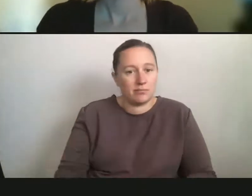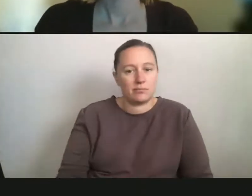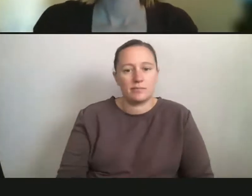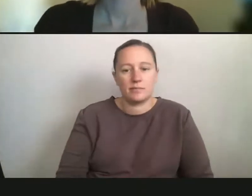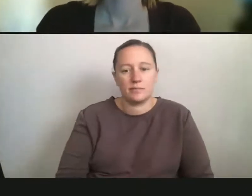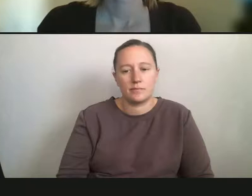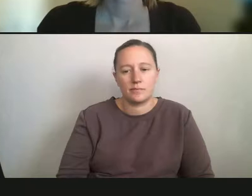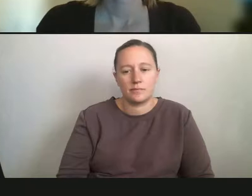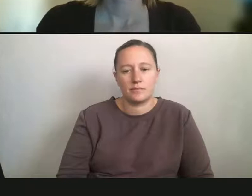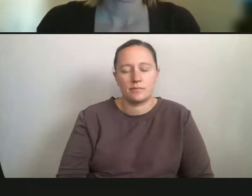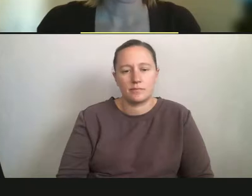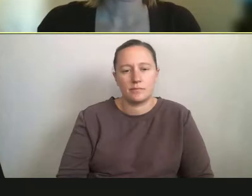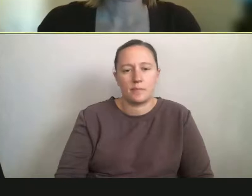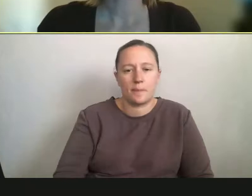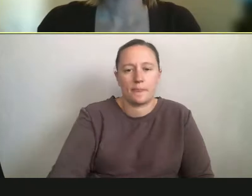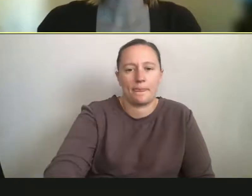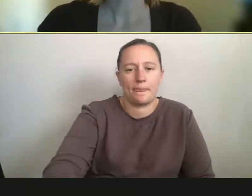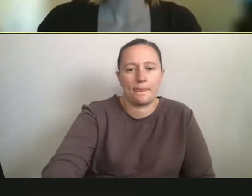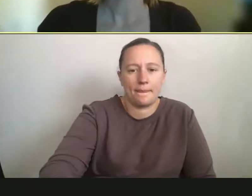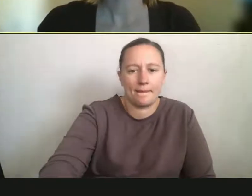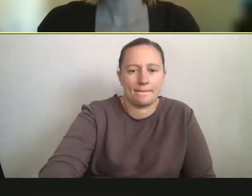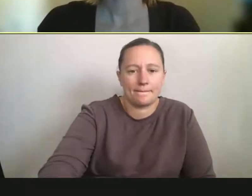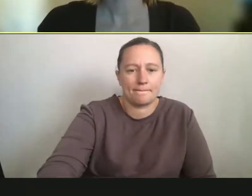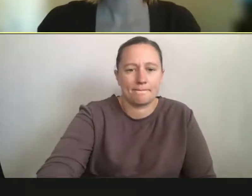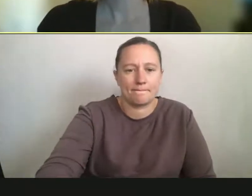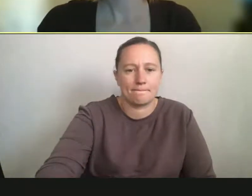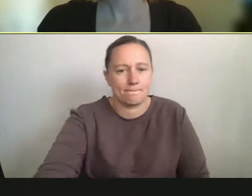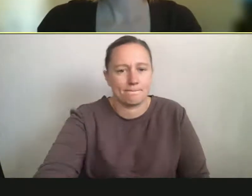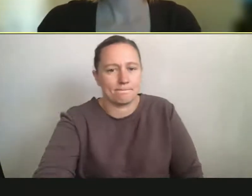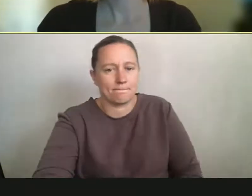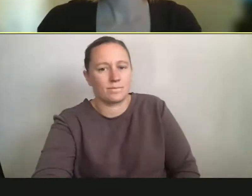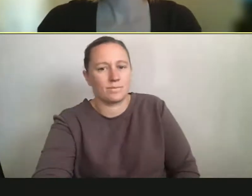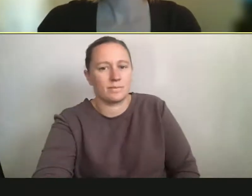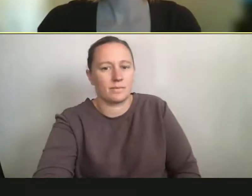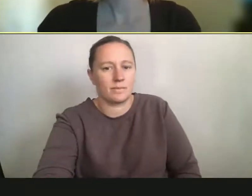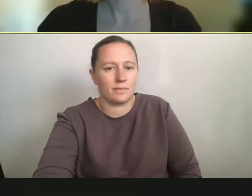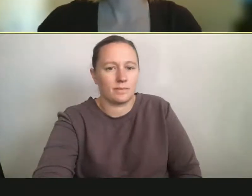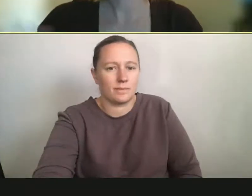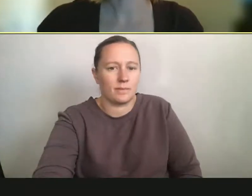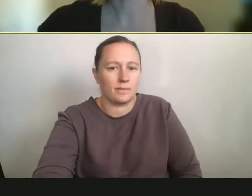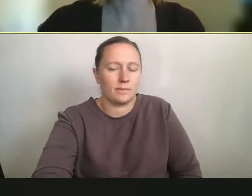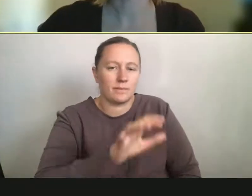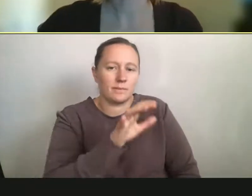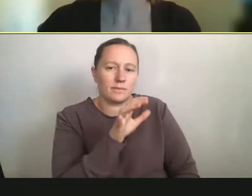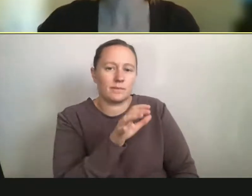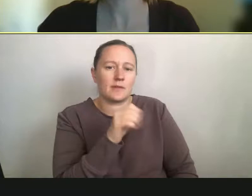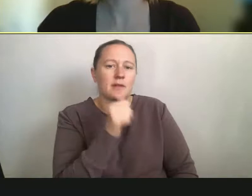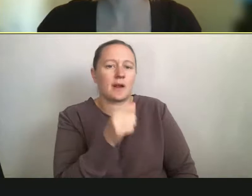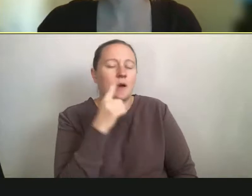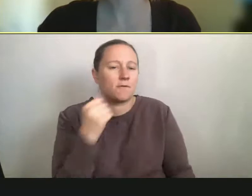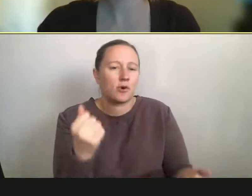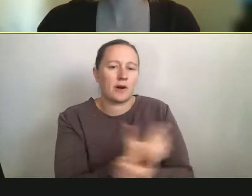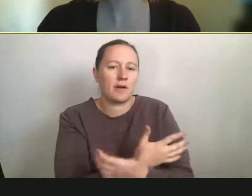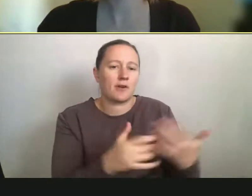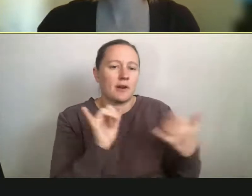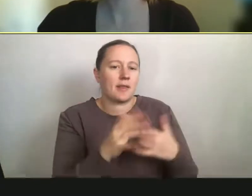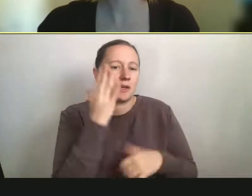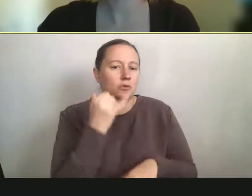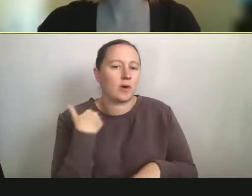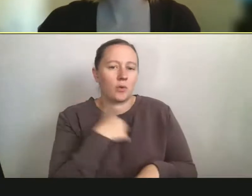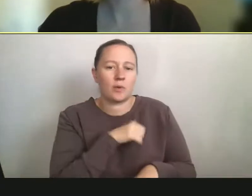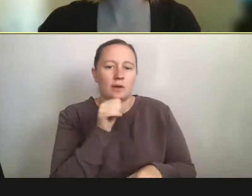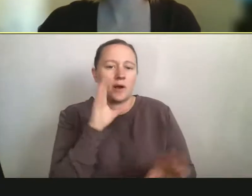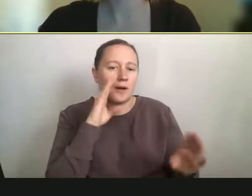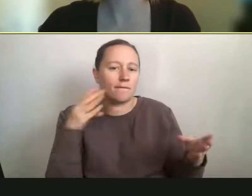I'd like your views on that too. Yeah, that's right. And this is, not for everything. So that's why we didn't focus on that here. But in